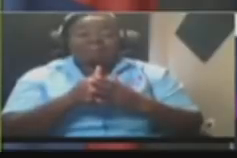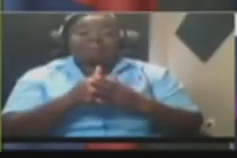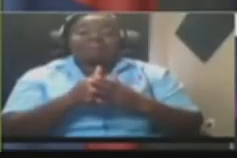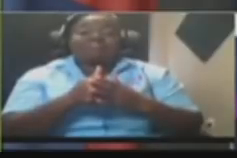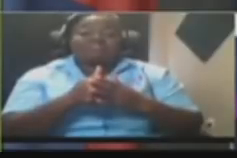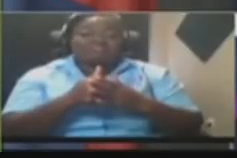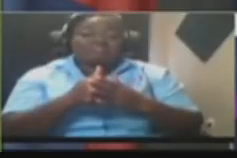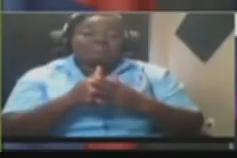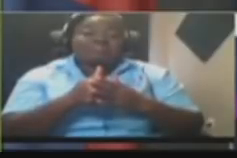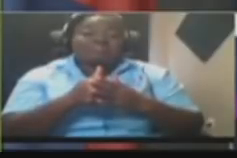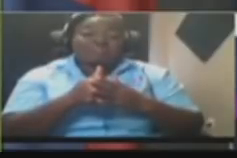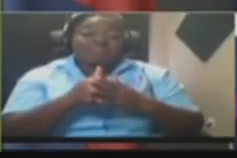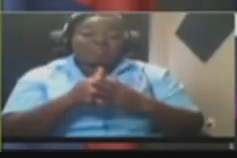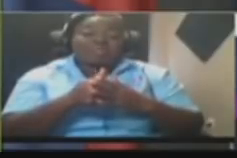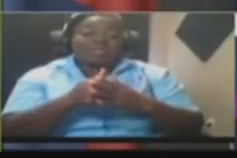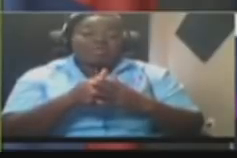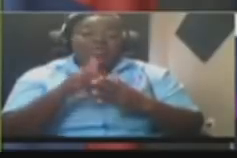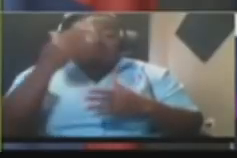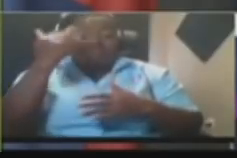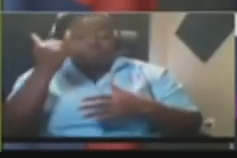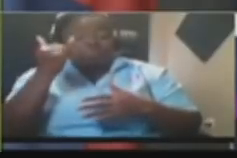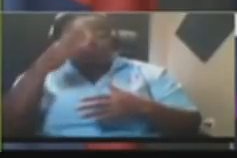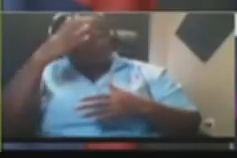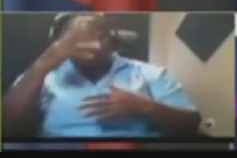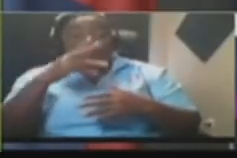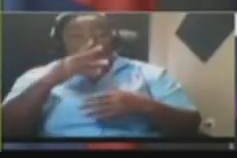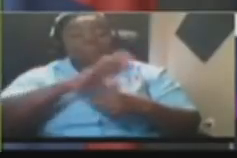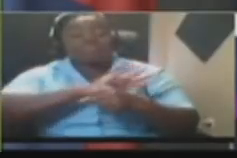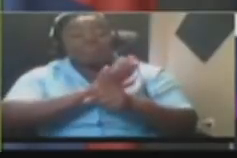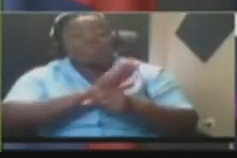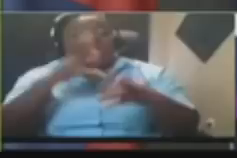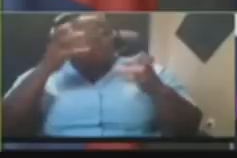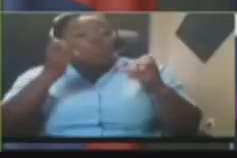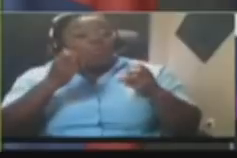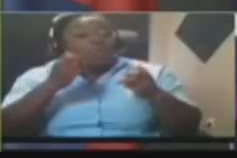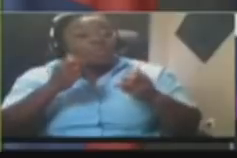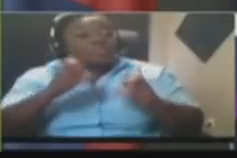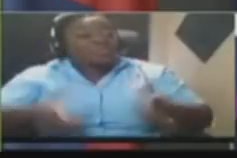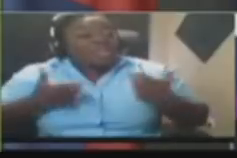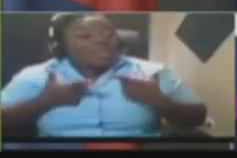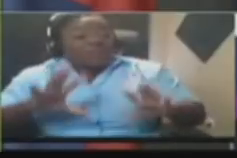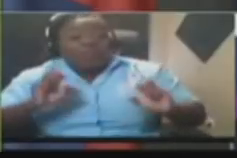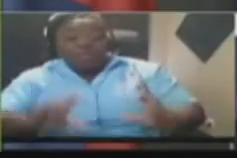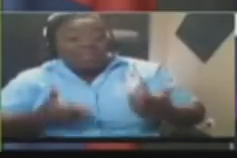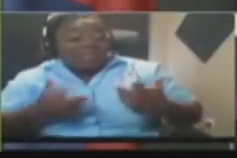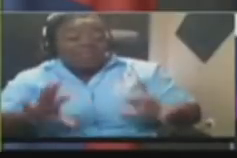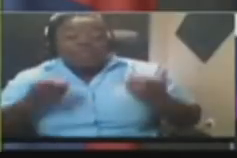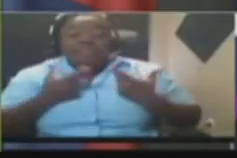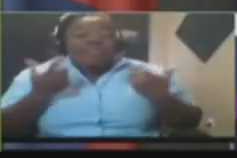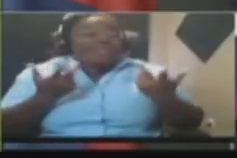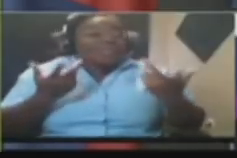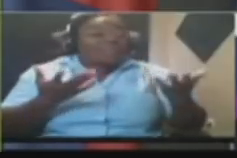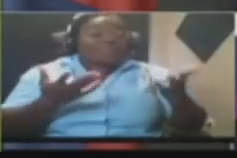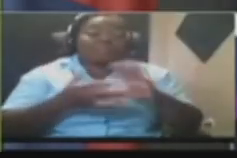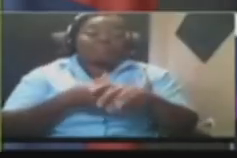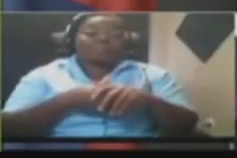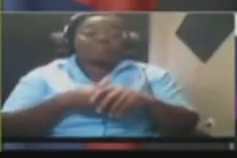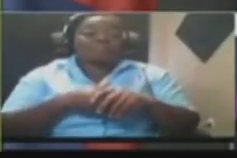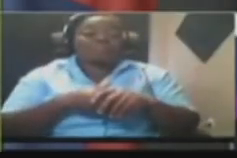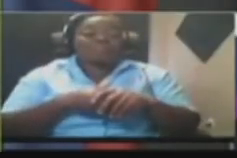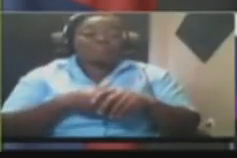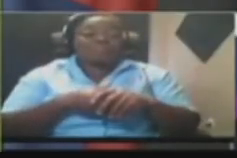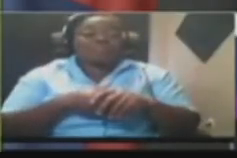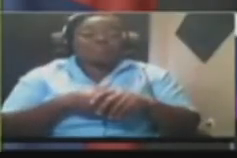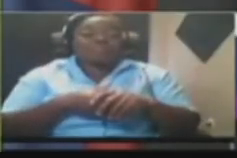original one, because the virus is fighting to survive. It's mutating to be able to survive our response. So we have to bear that in